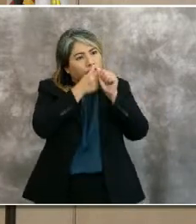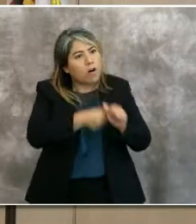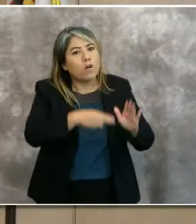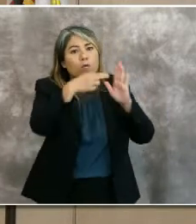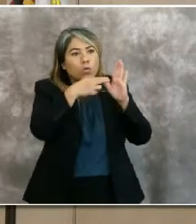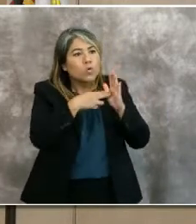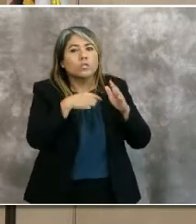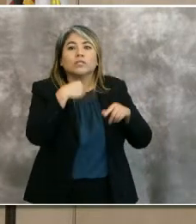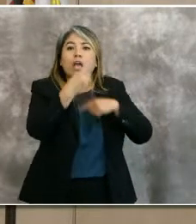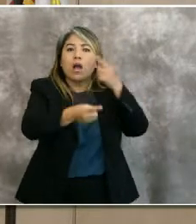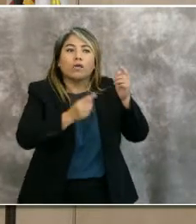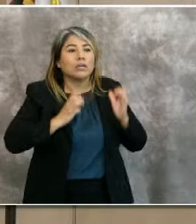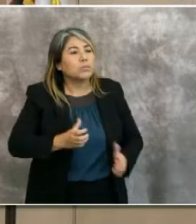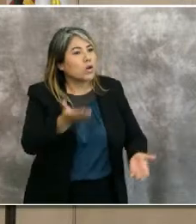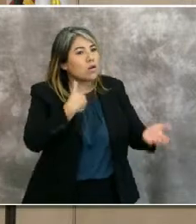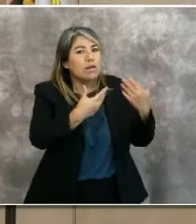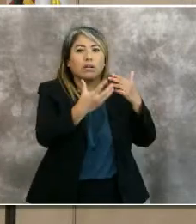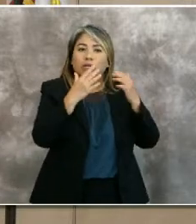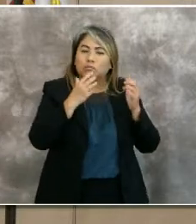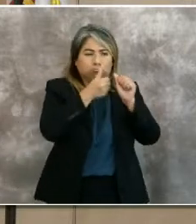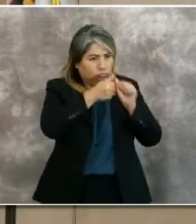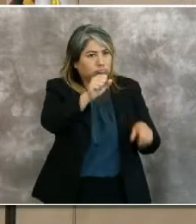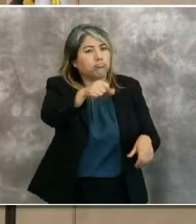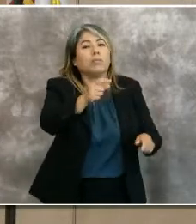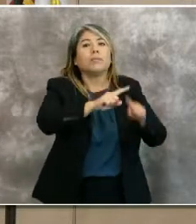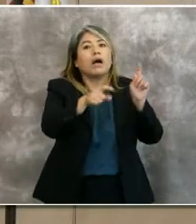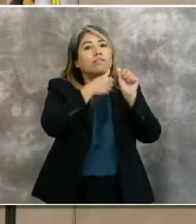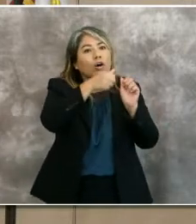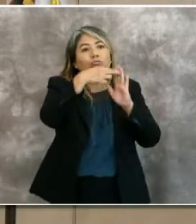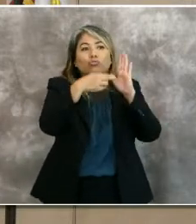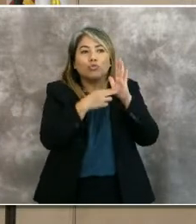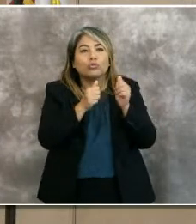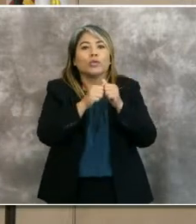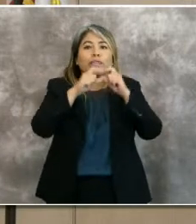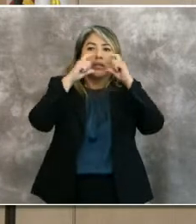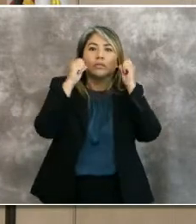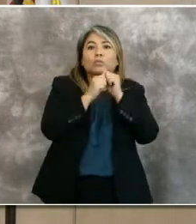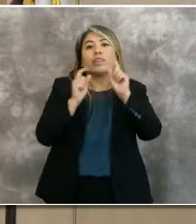best practices related to facial coverings and social distancing.